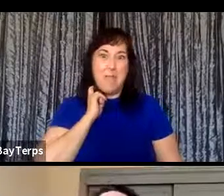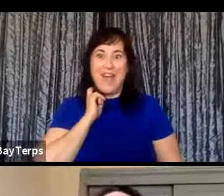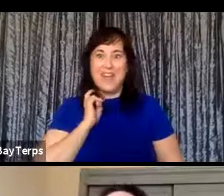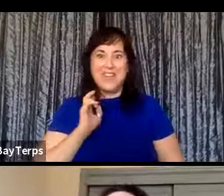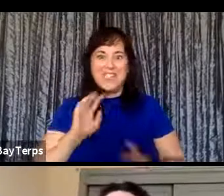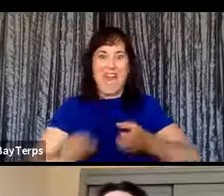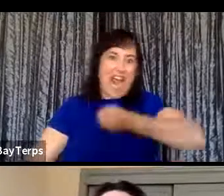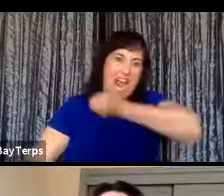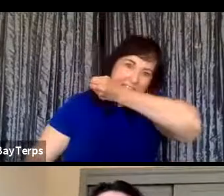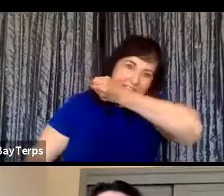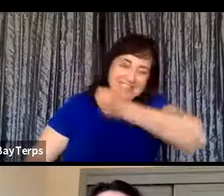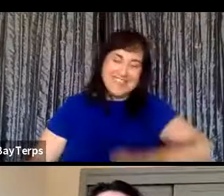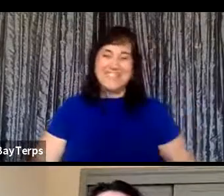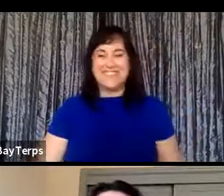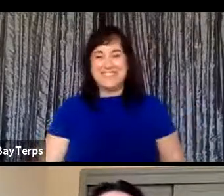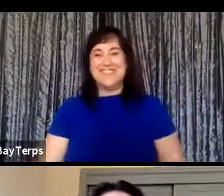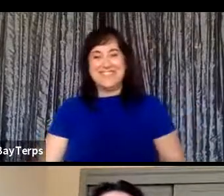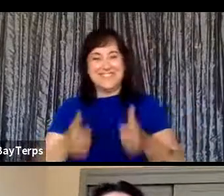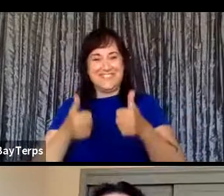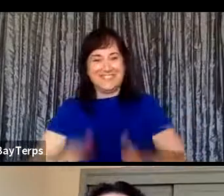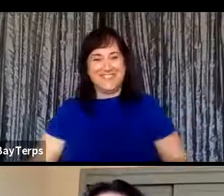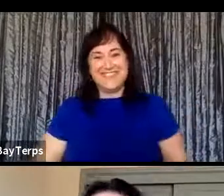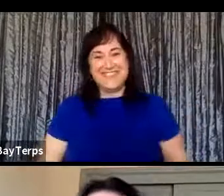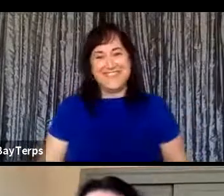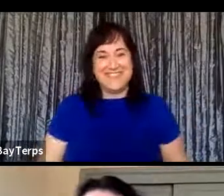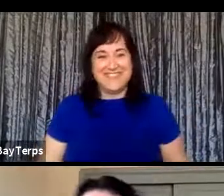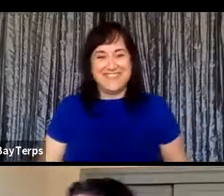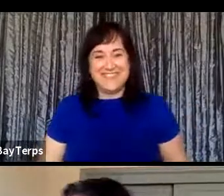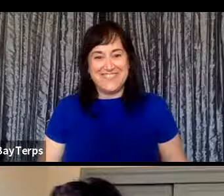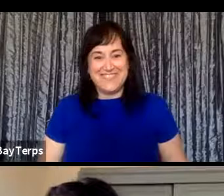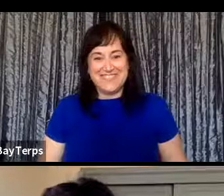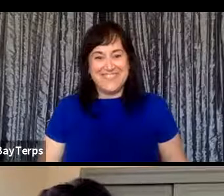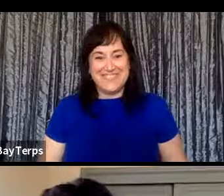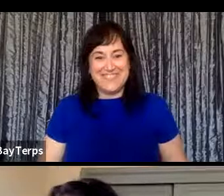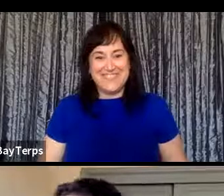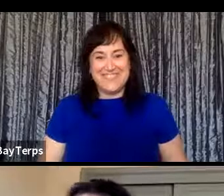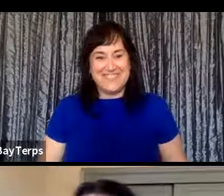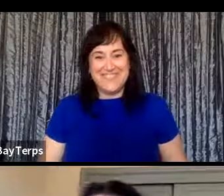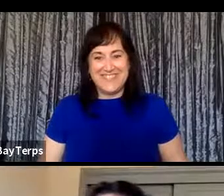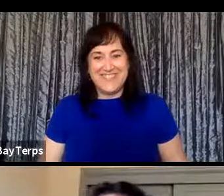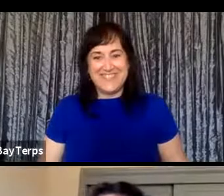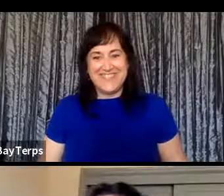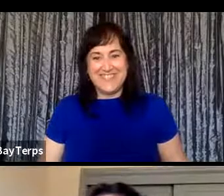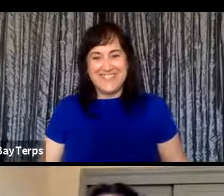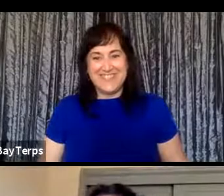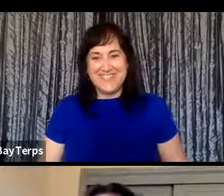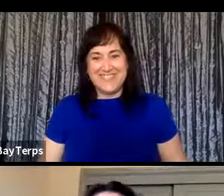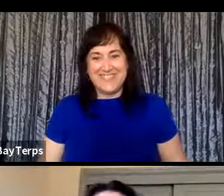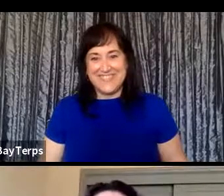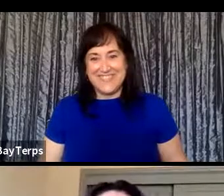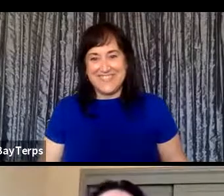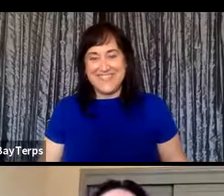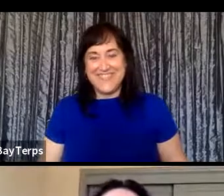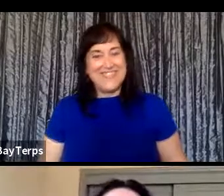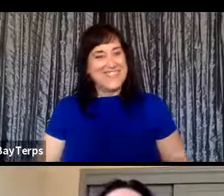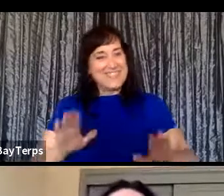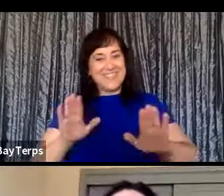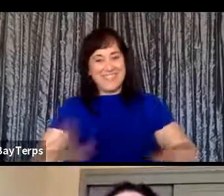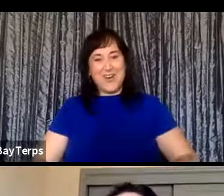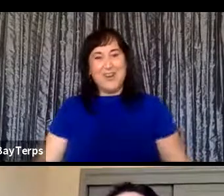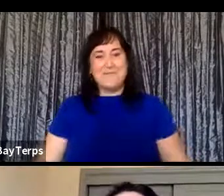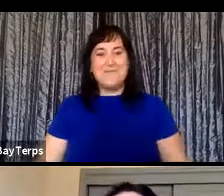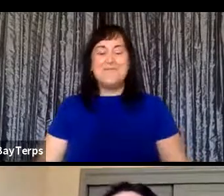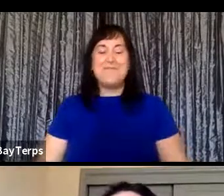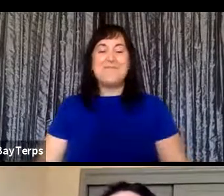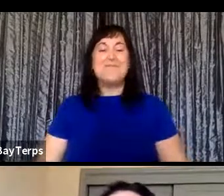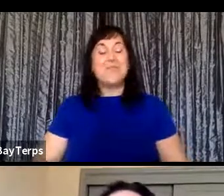Jennifer. I like it. So, and Jennifer is gone, okay, to devour somebody else. This is great. This is great. So when